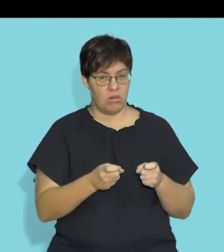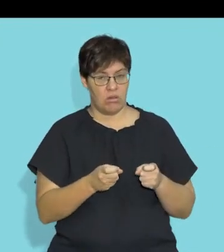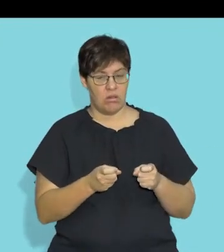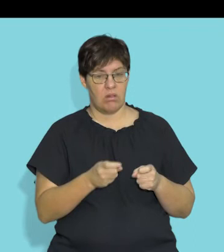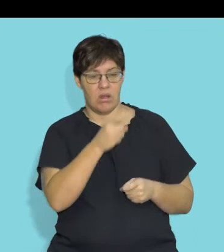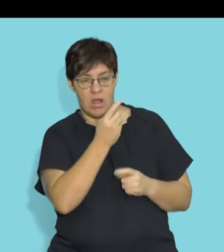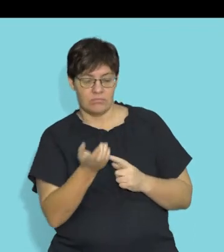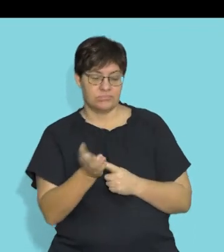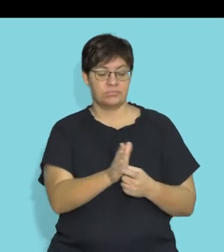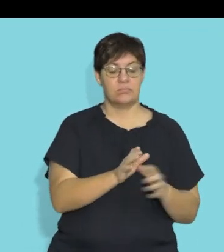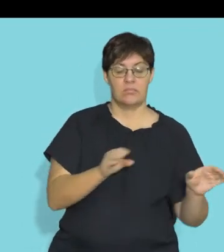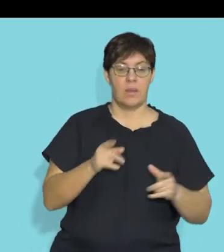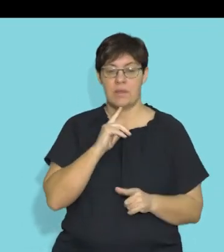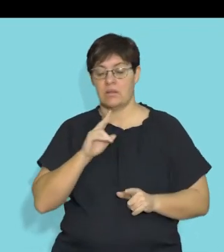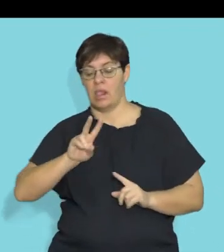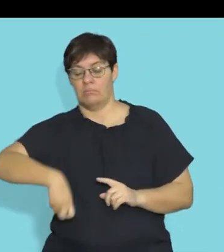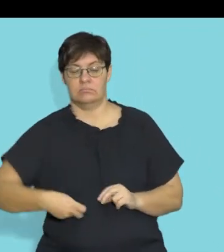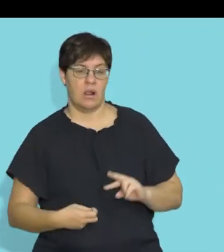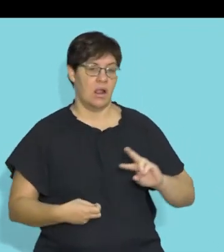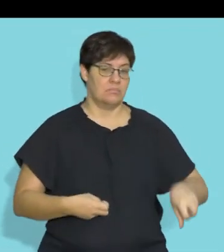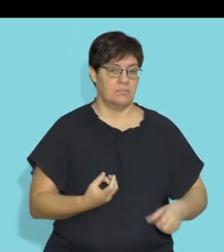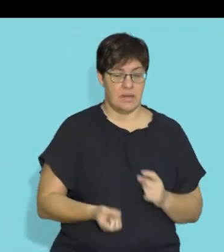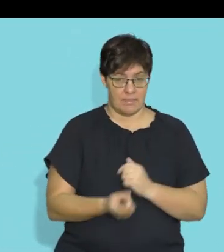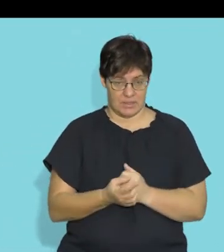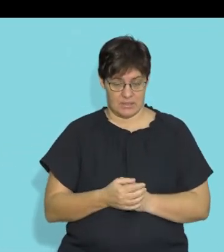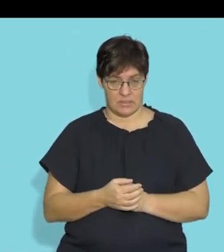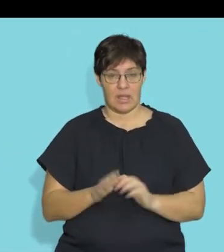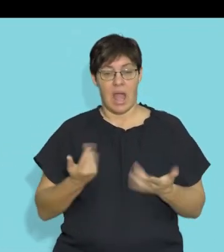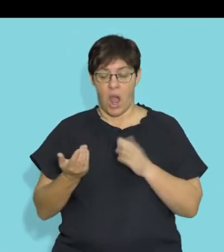stock is displayed. Obviously,